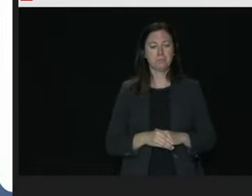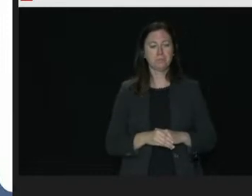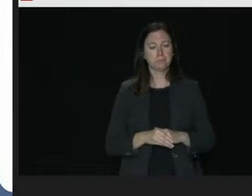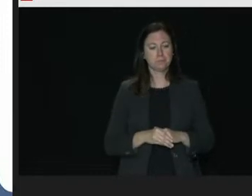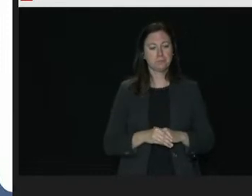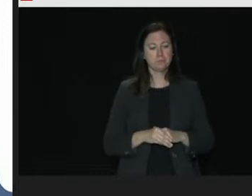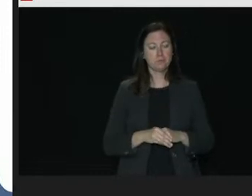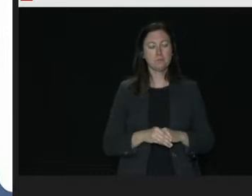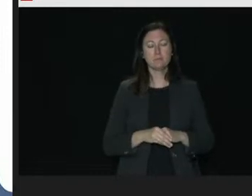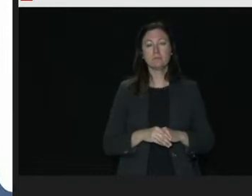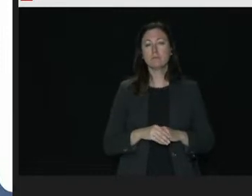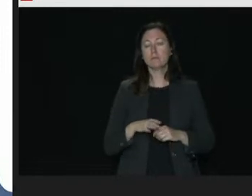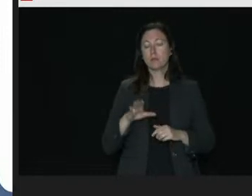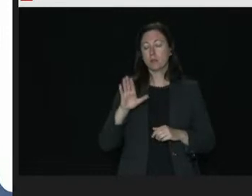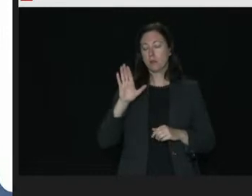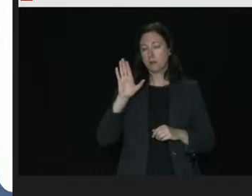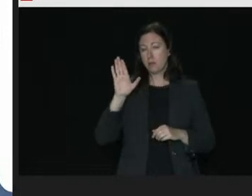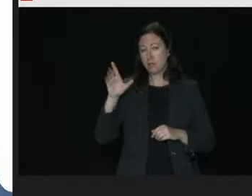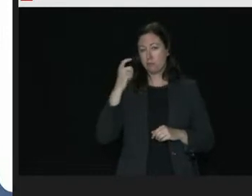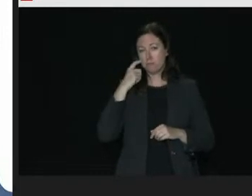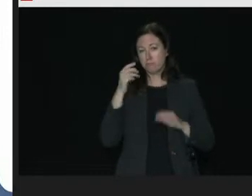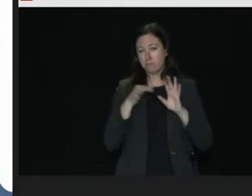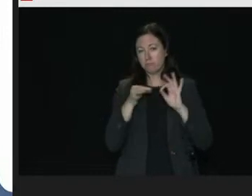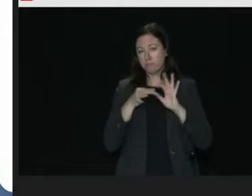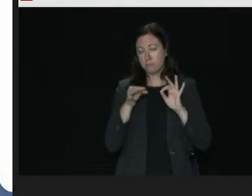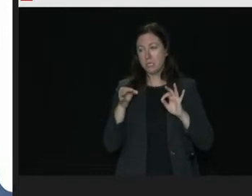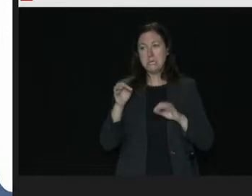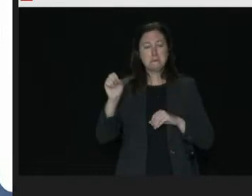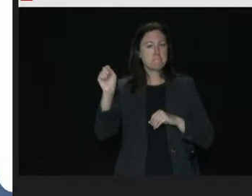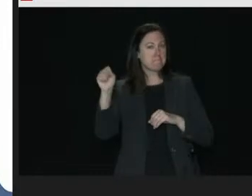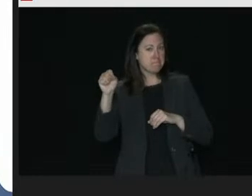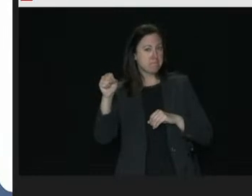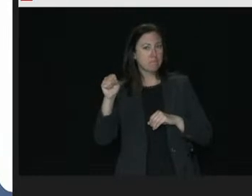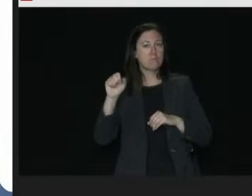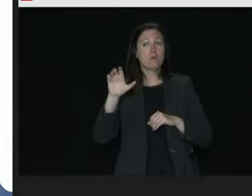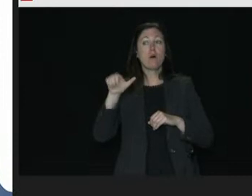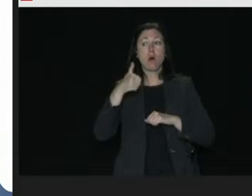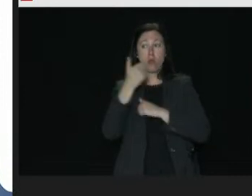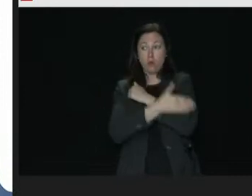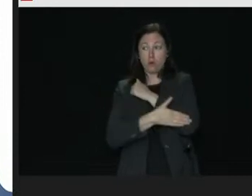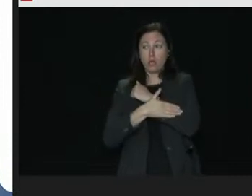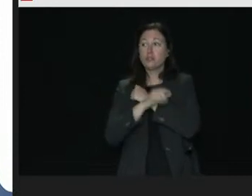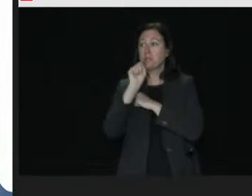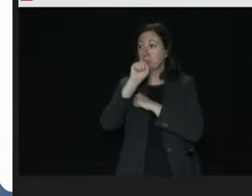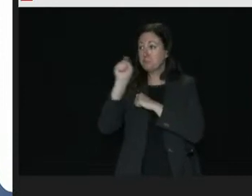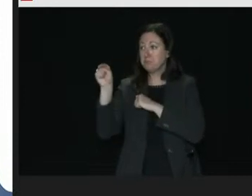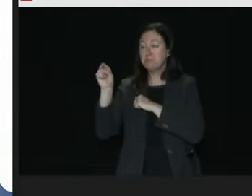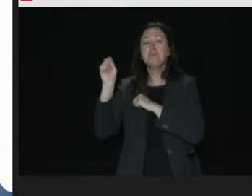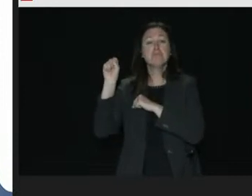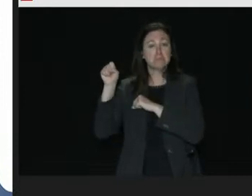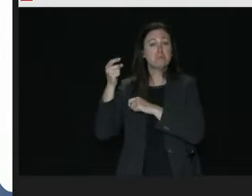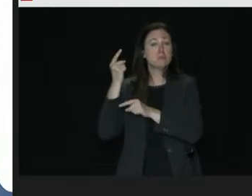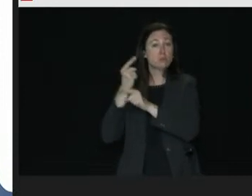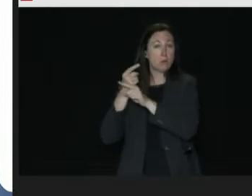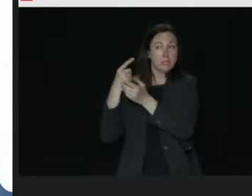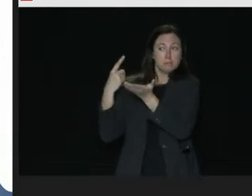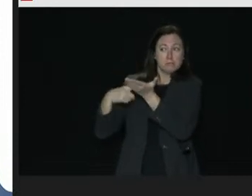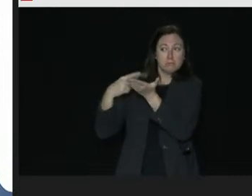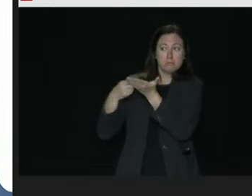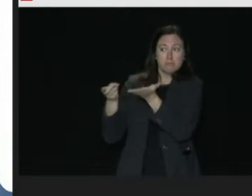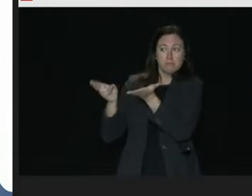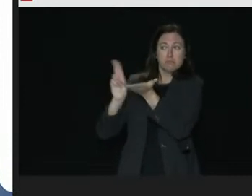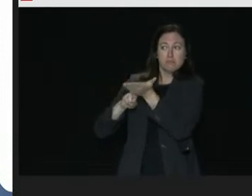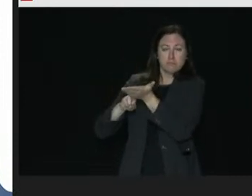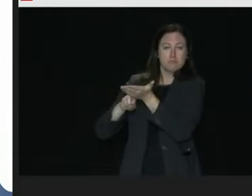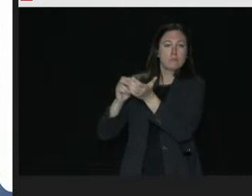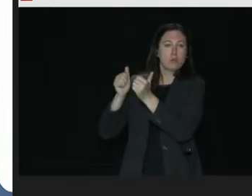And in regards to what you mentioned, yes, other countries are negotiating contracts with the